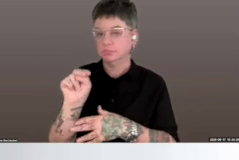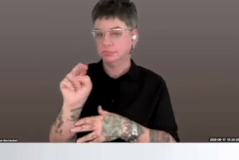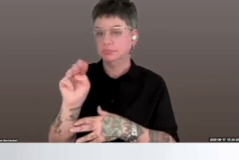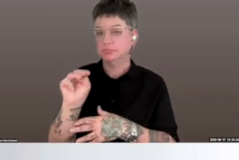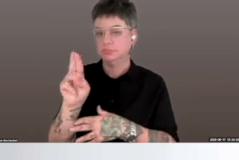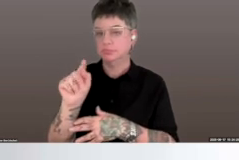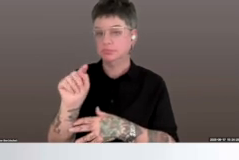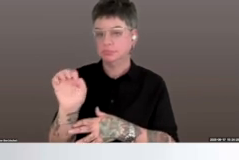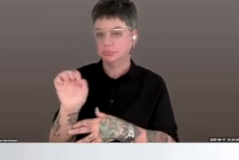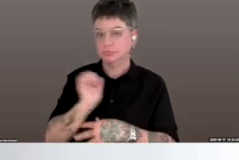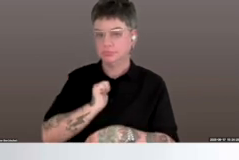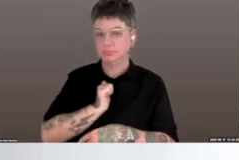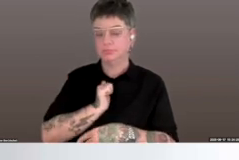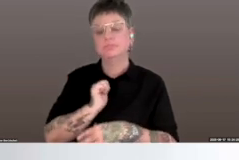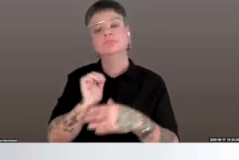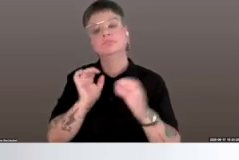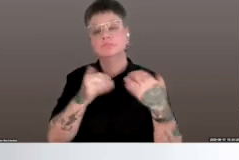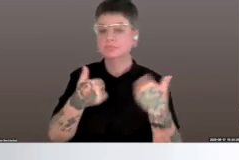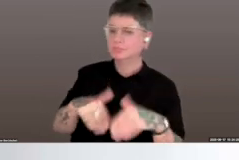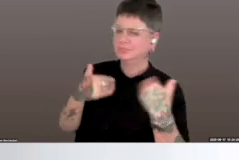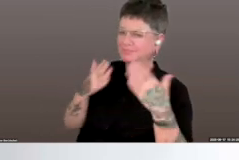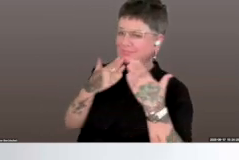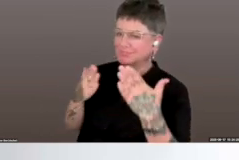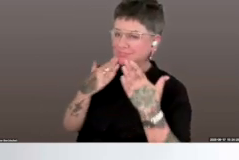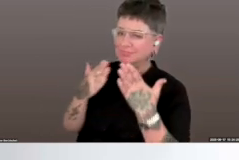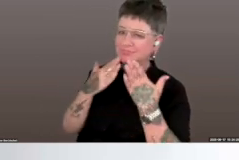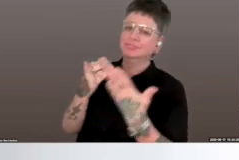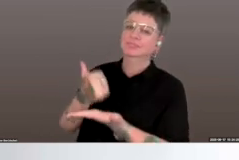All right, well, this is helpful feedback. Thanks, folks.